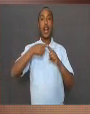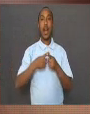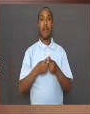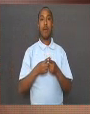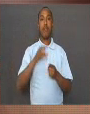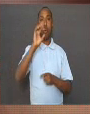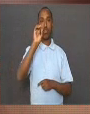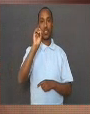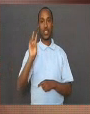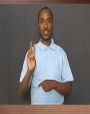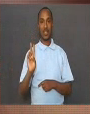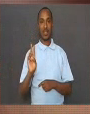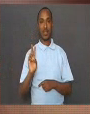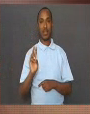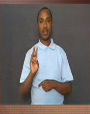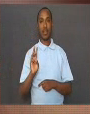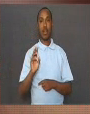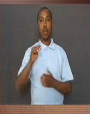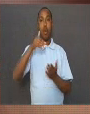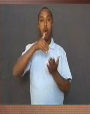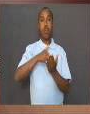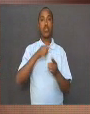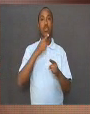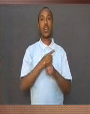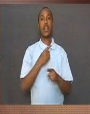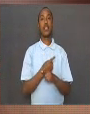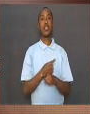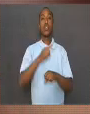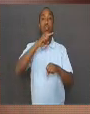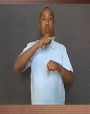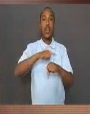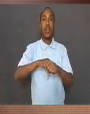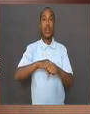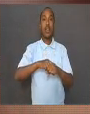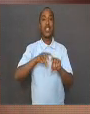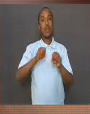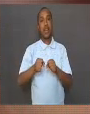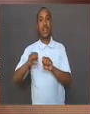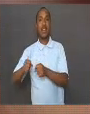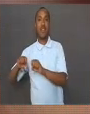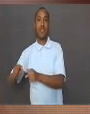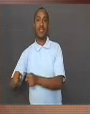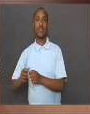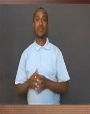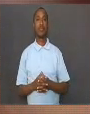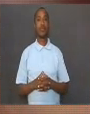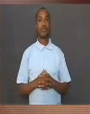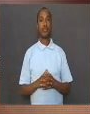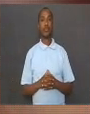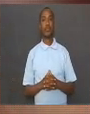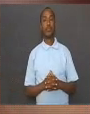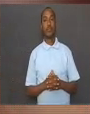7.4 grams of oxygen was also created during the breakdown.